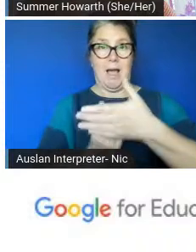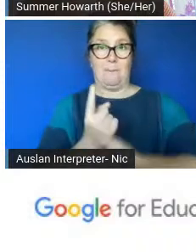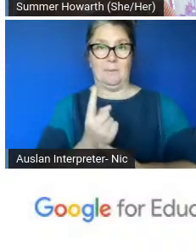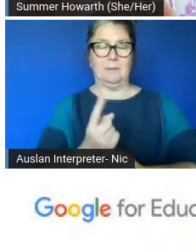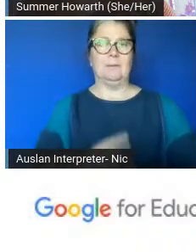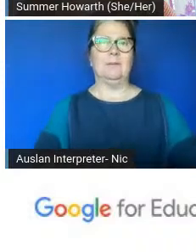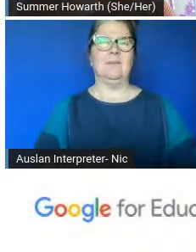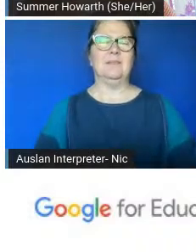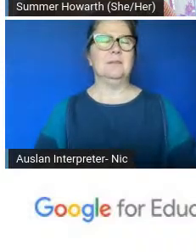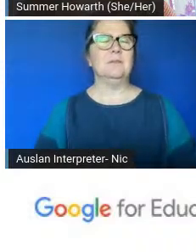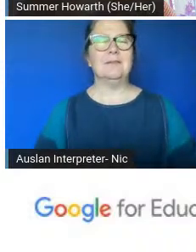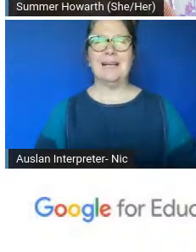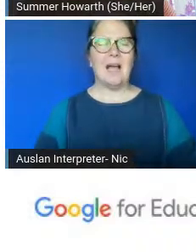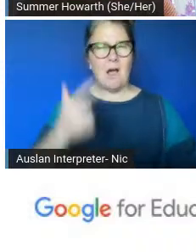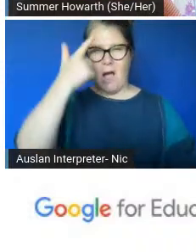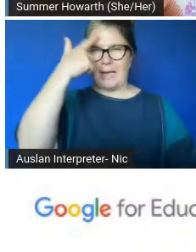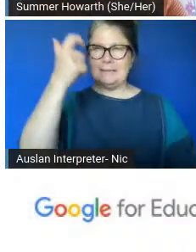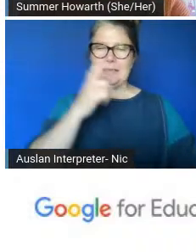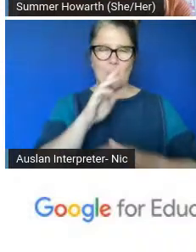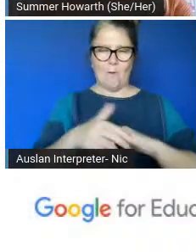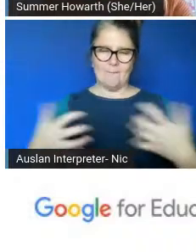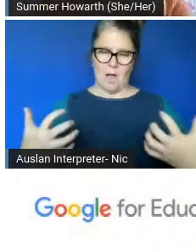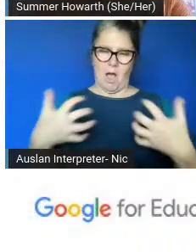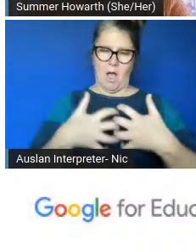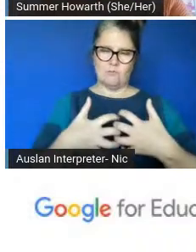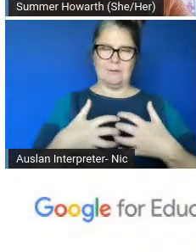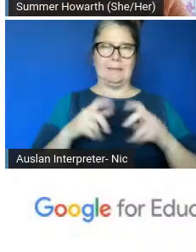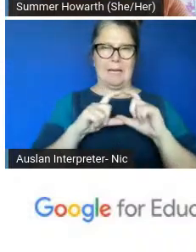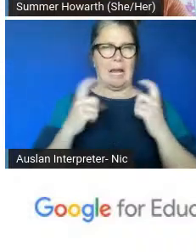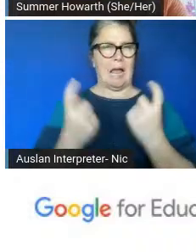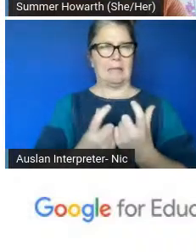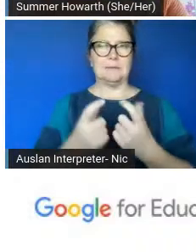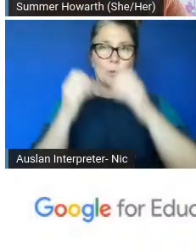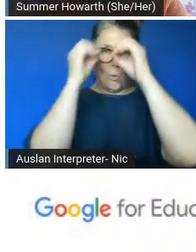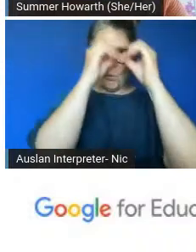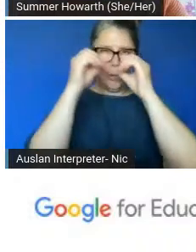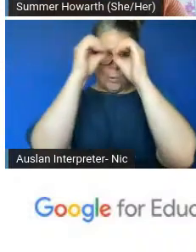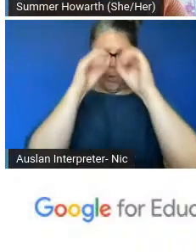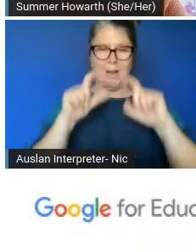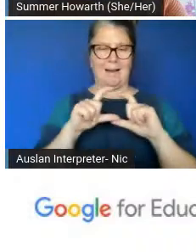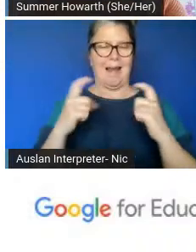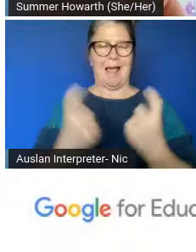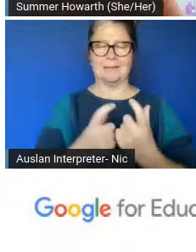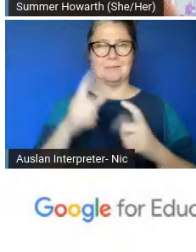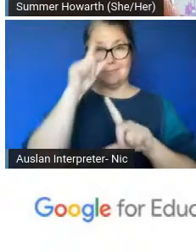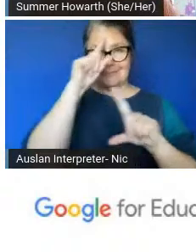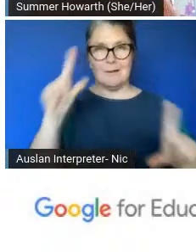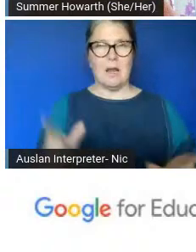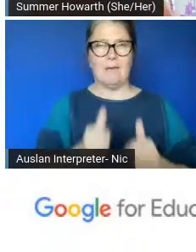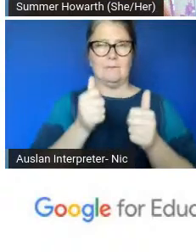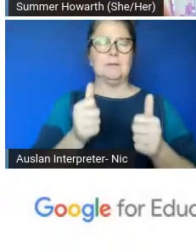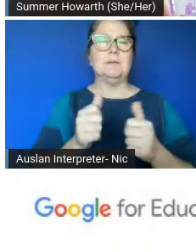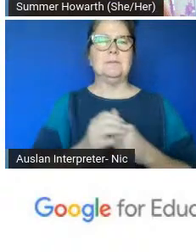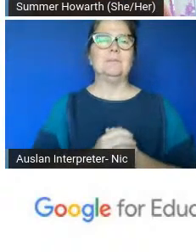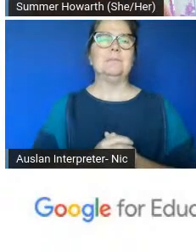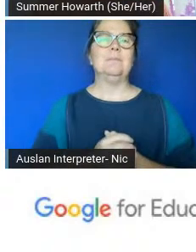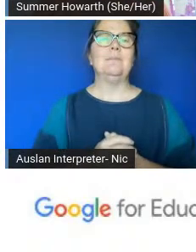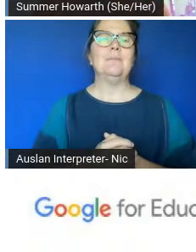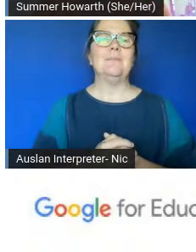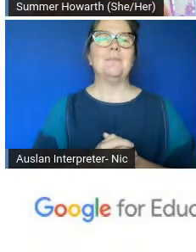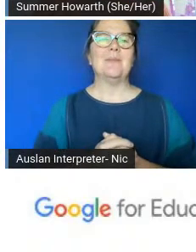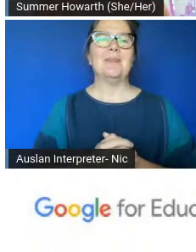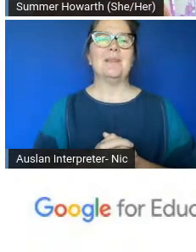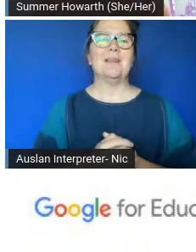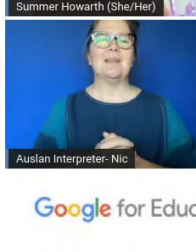this idea of hybrid and Google Classroom is kind of your learning commons, the place in the middle. Yeah. That's